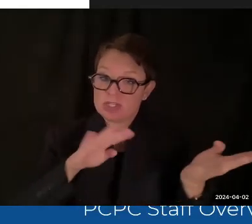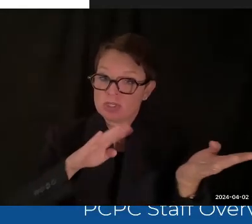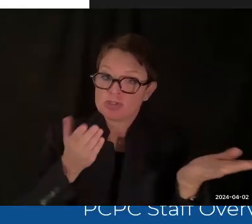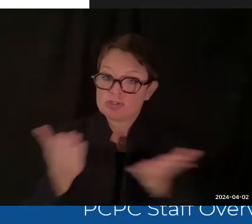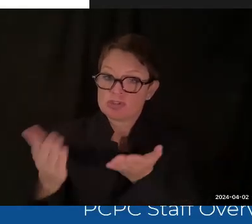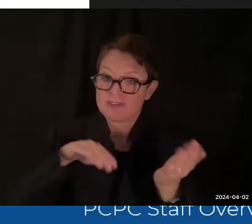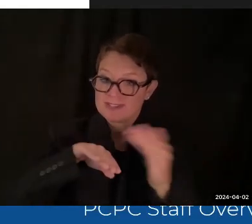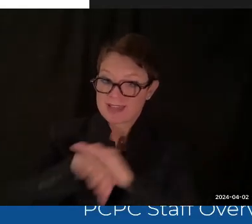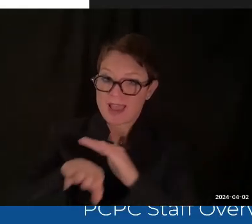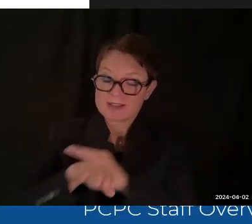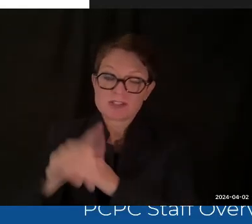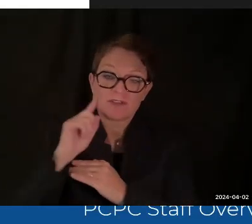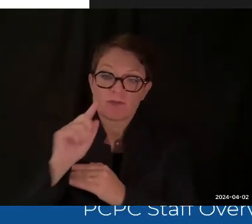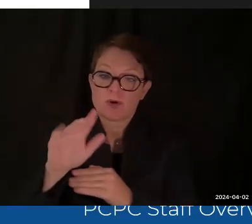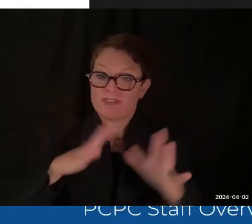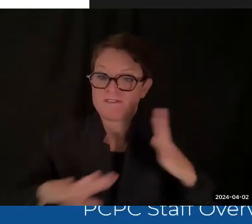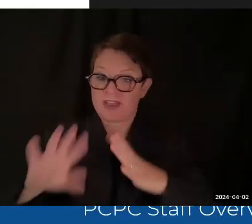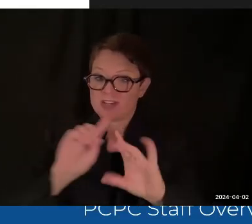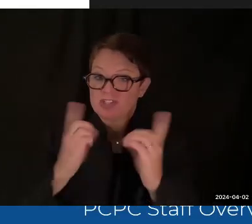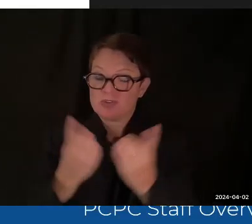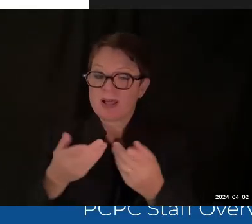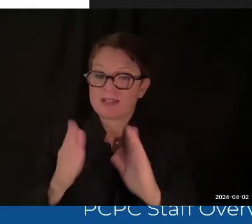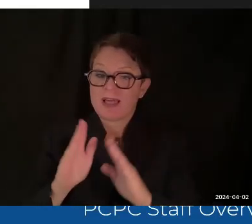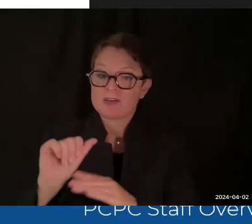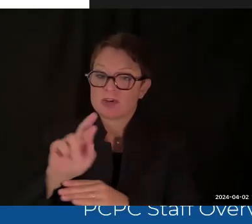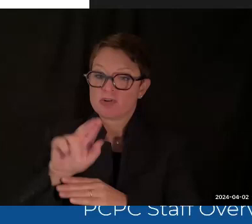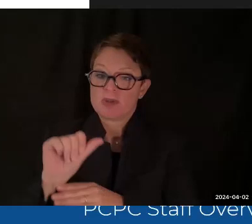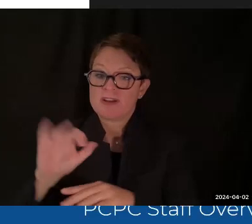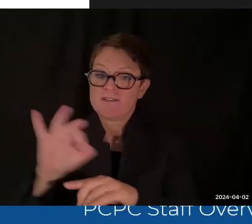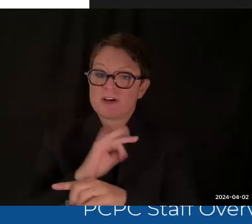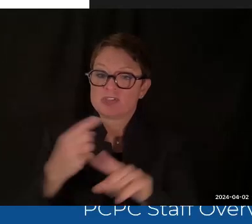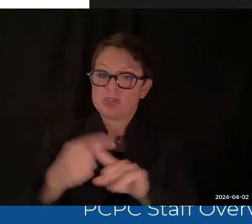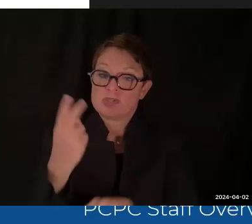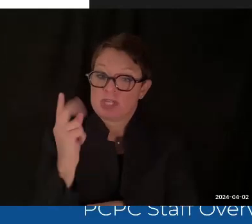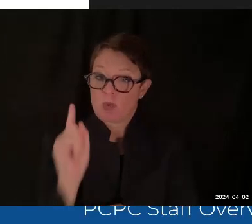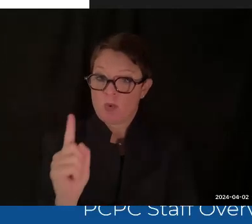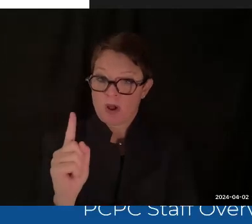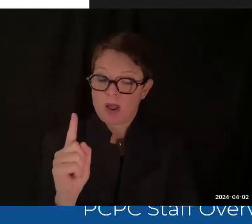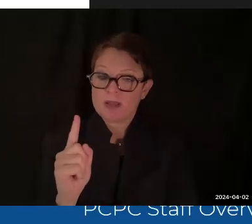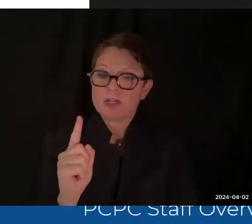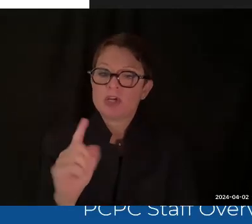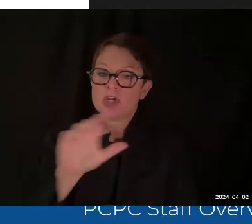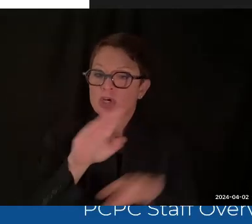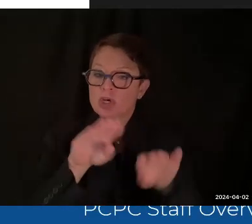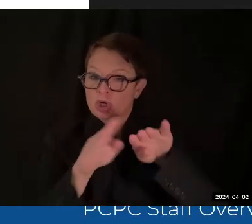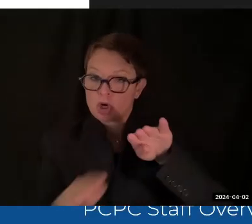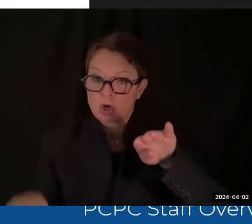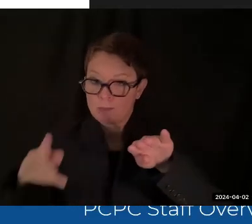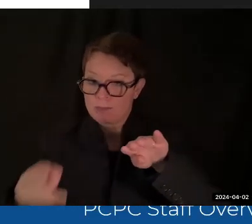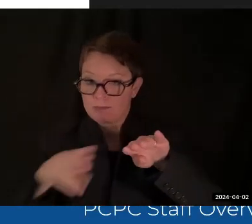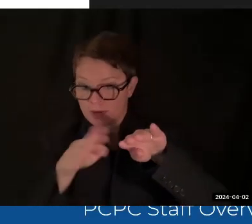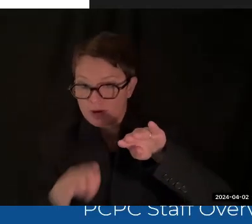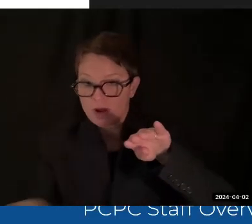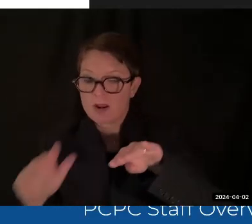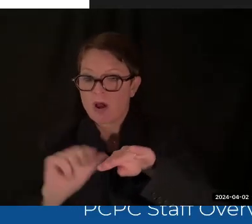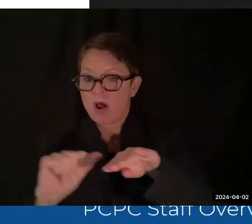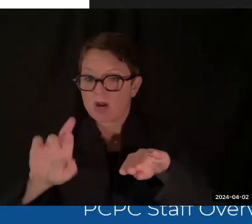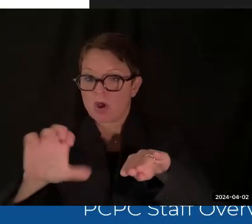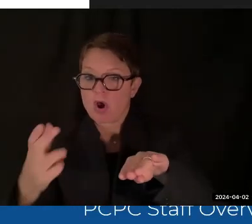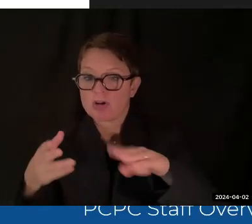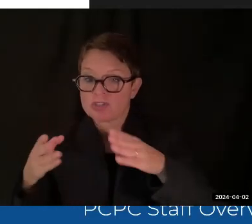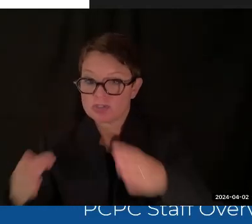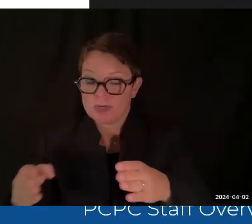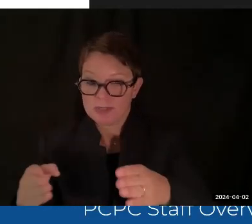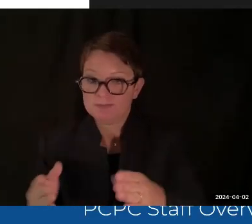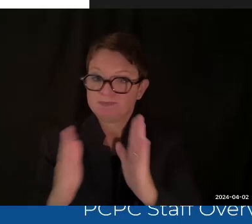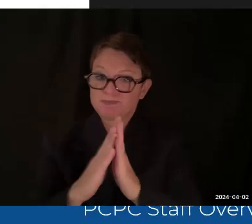access for the Fashion District allows the arena to function using a single existing curb cut on Arch Street. They